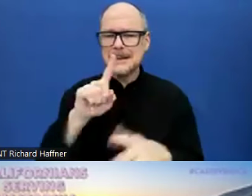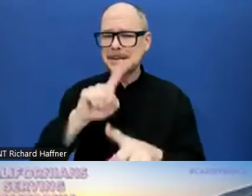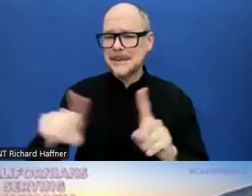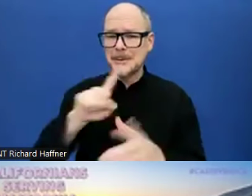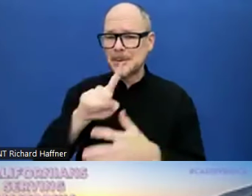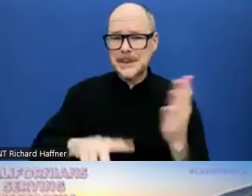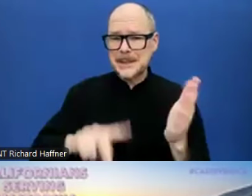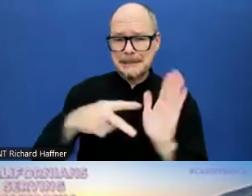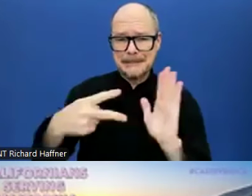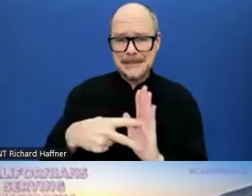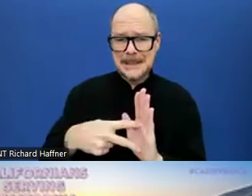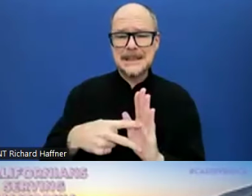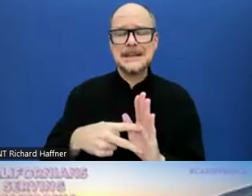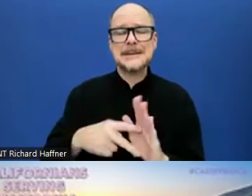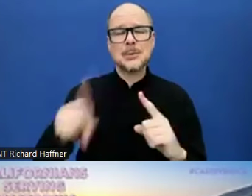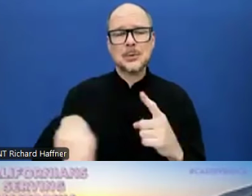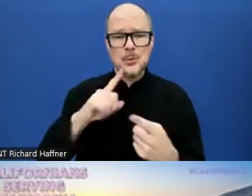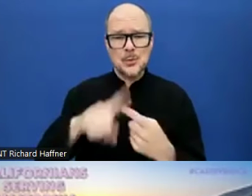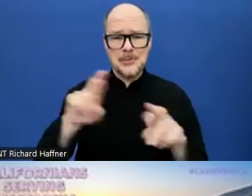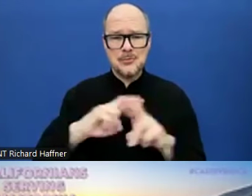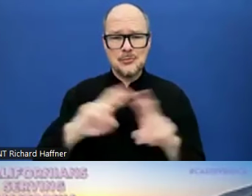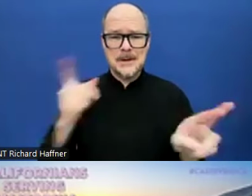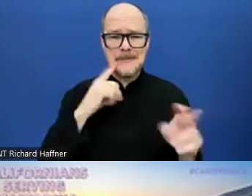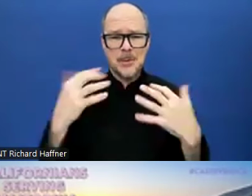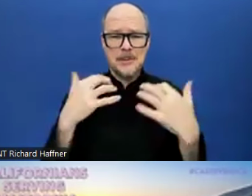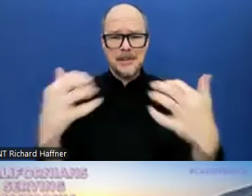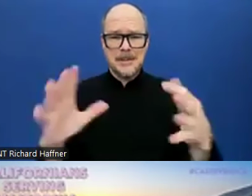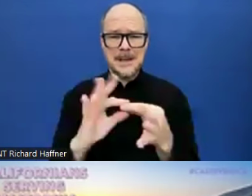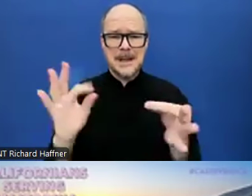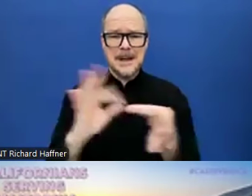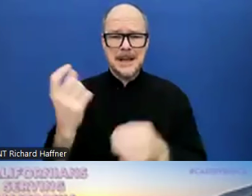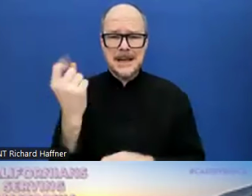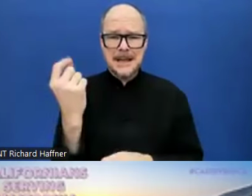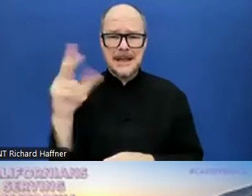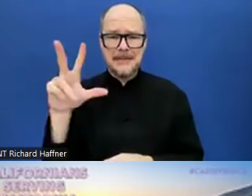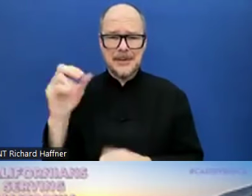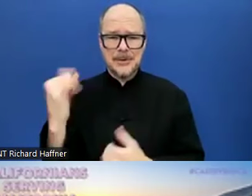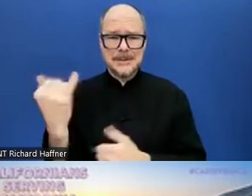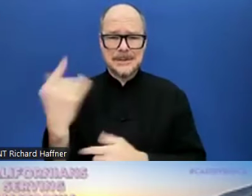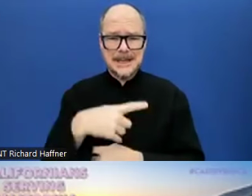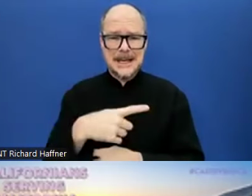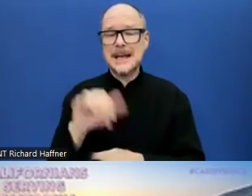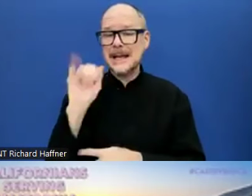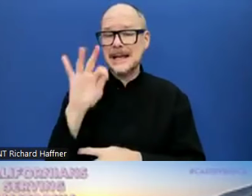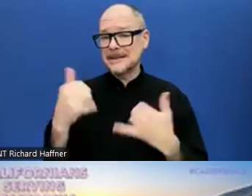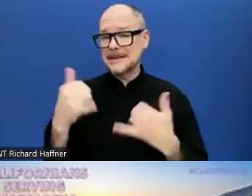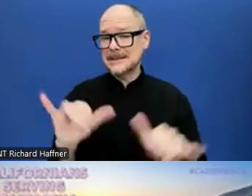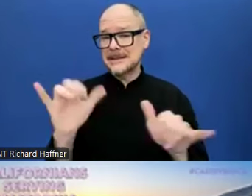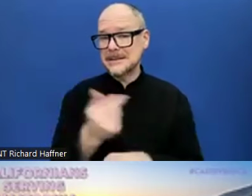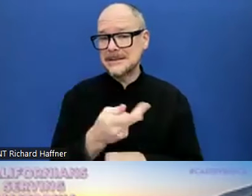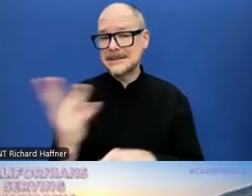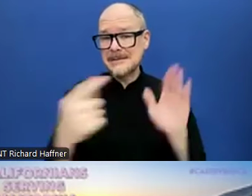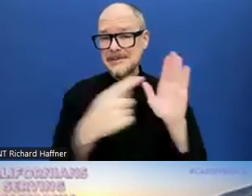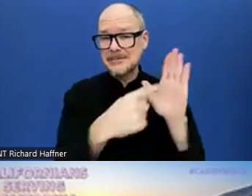time we go to public comment at 11:30 today, if we still have several agenda items to